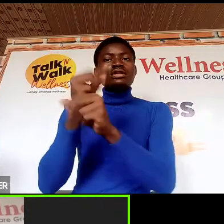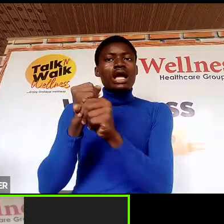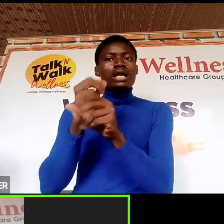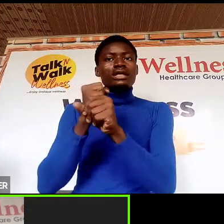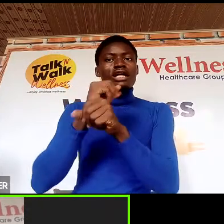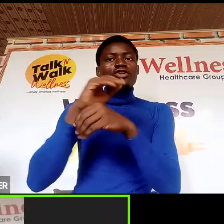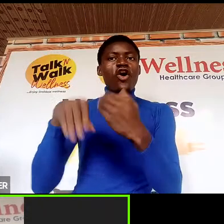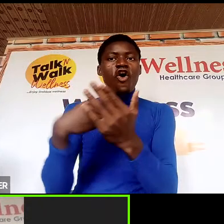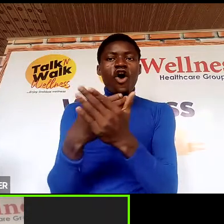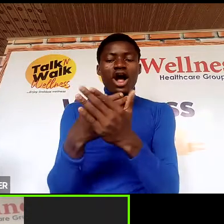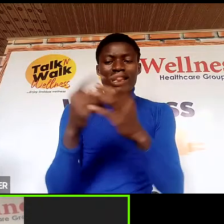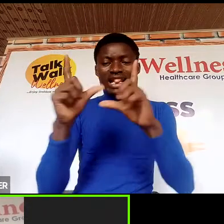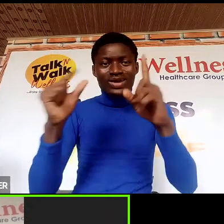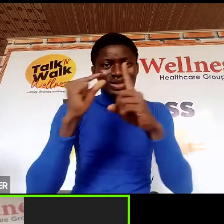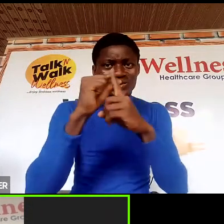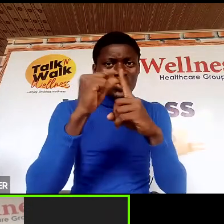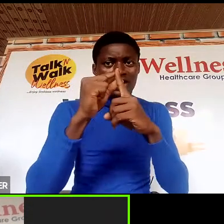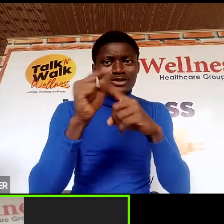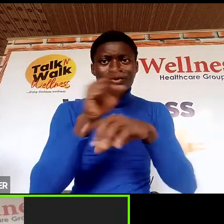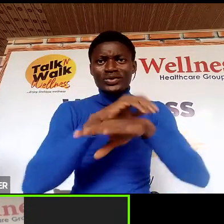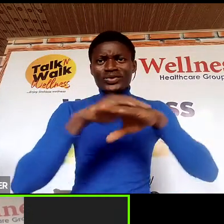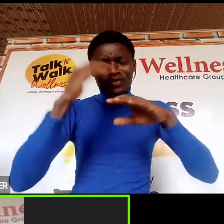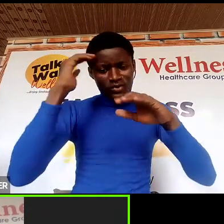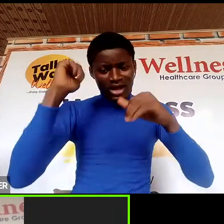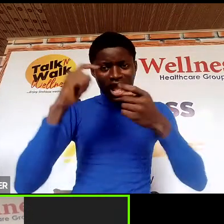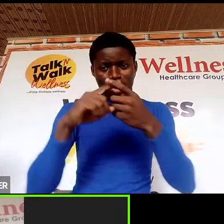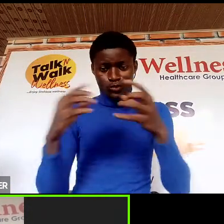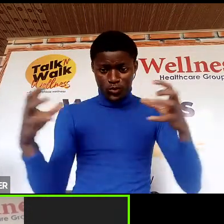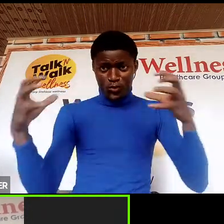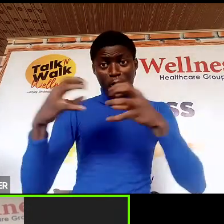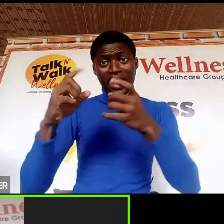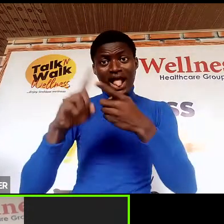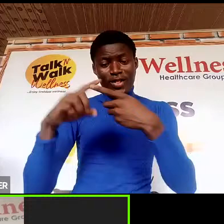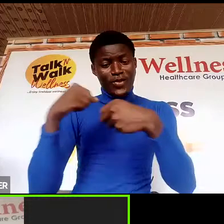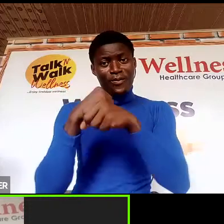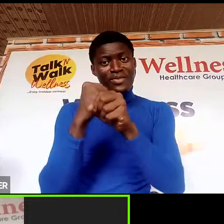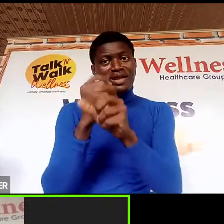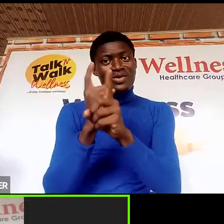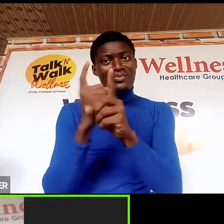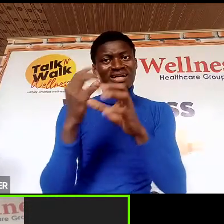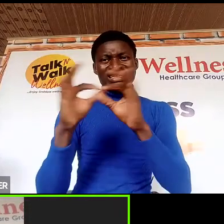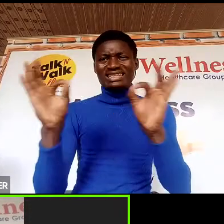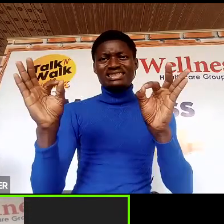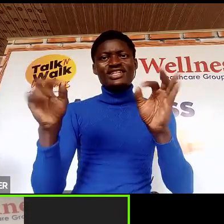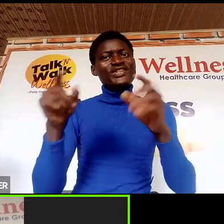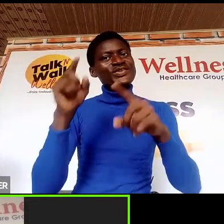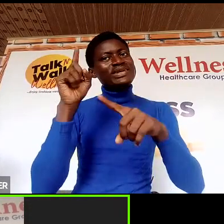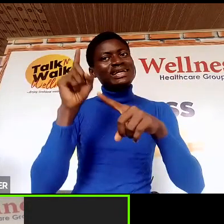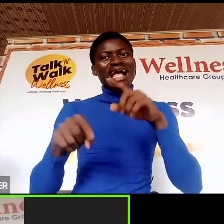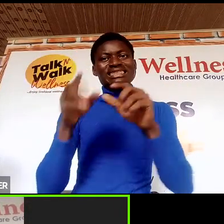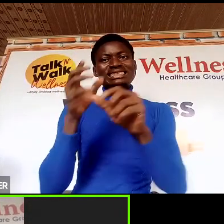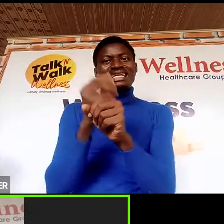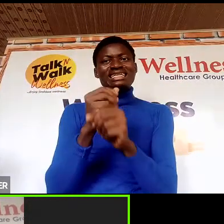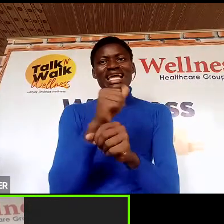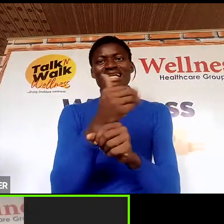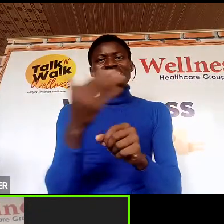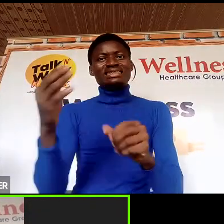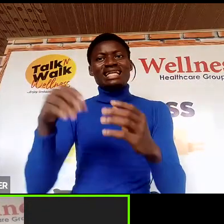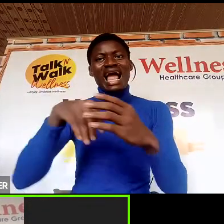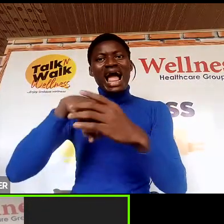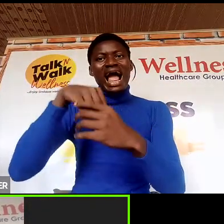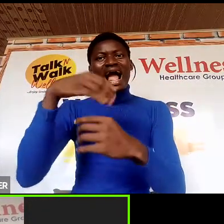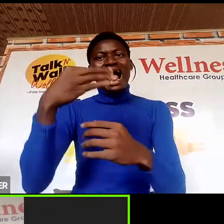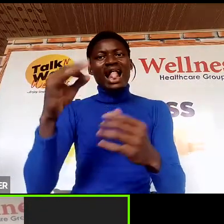not be able to get anything out of it. You might not be able to get anything out of it. So money